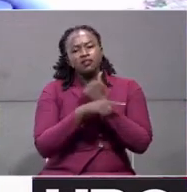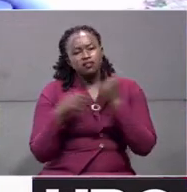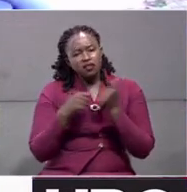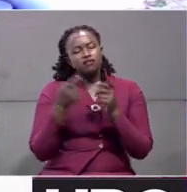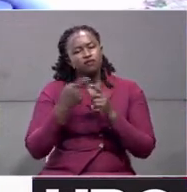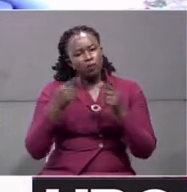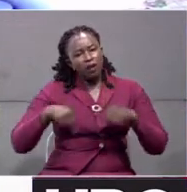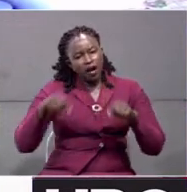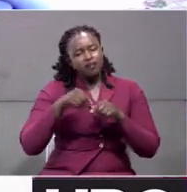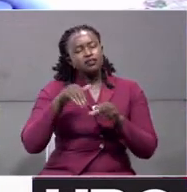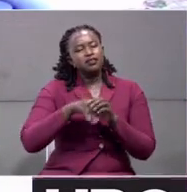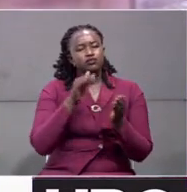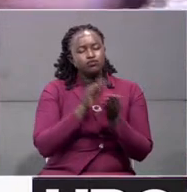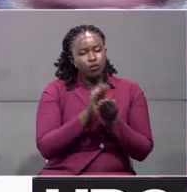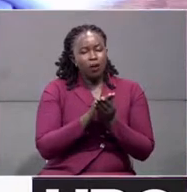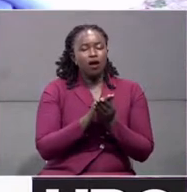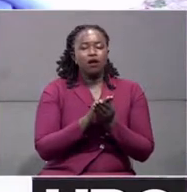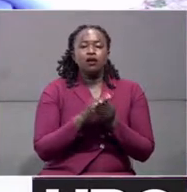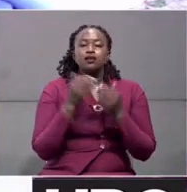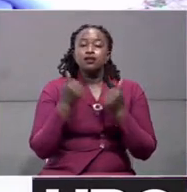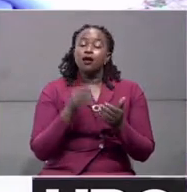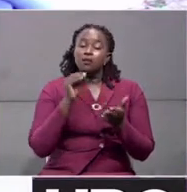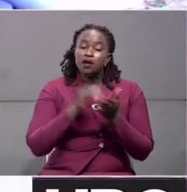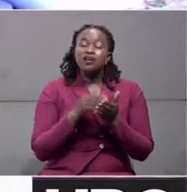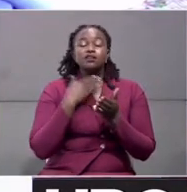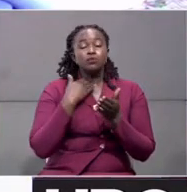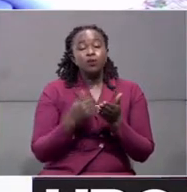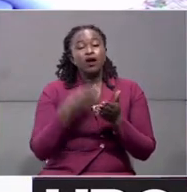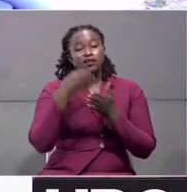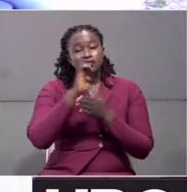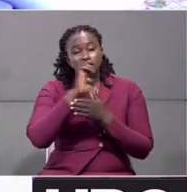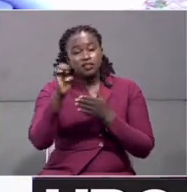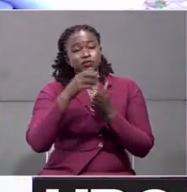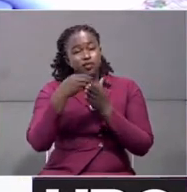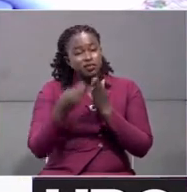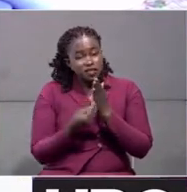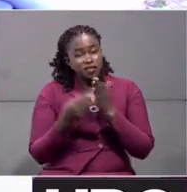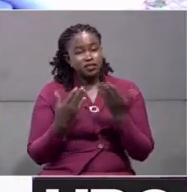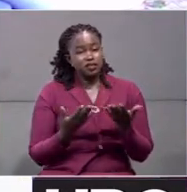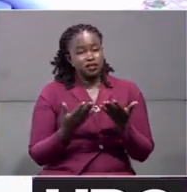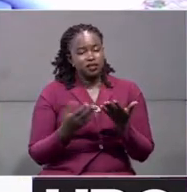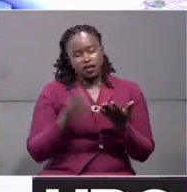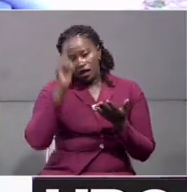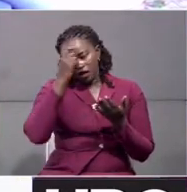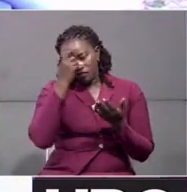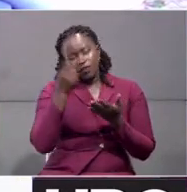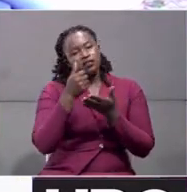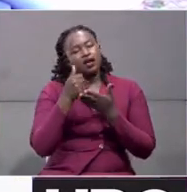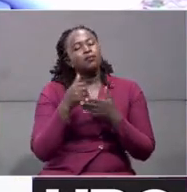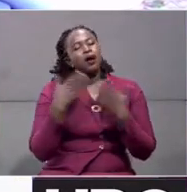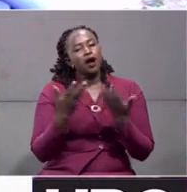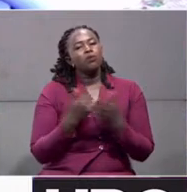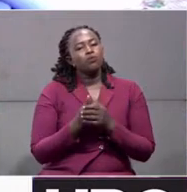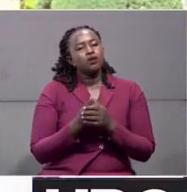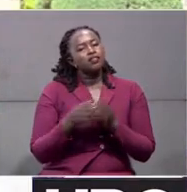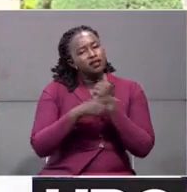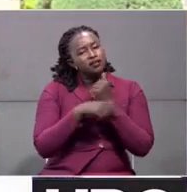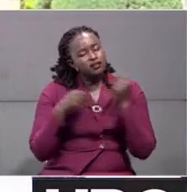vyomu store kati ate bagala ECT biyingire nga bya ECT government etuyambira wanga batubye mu